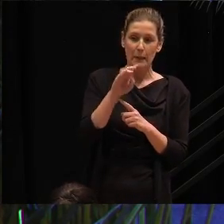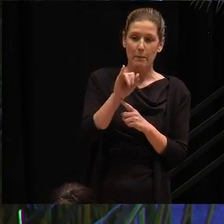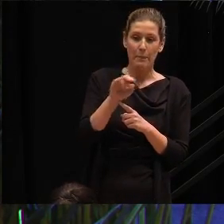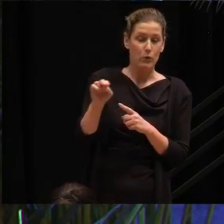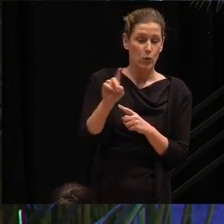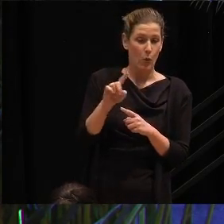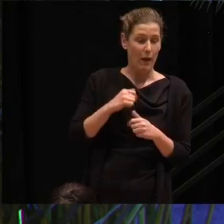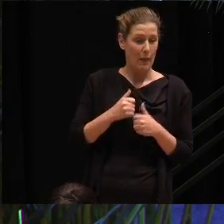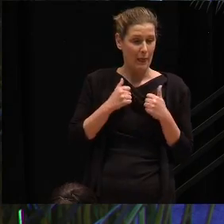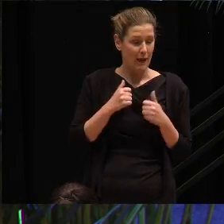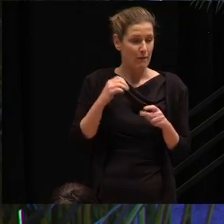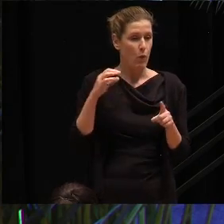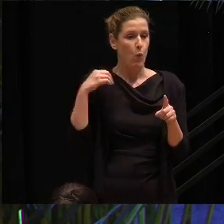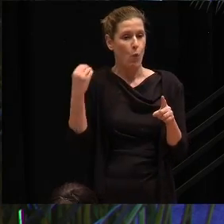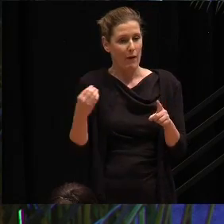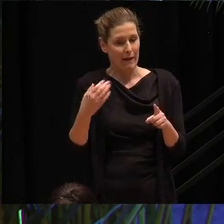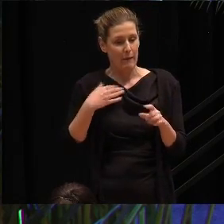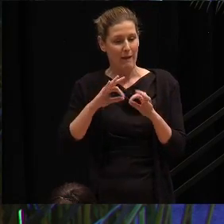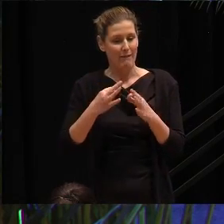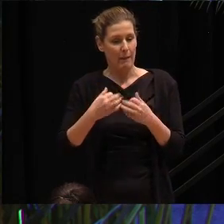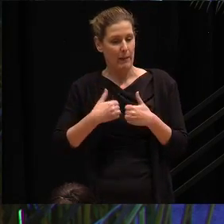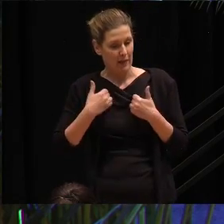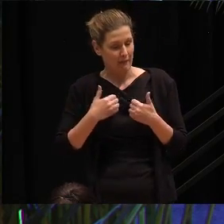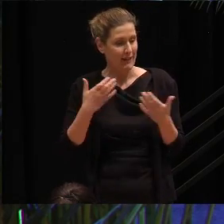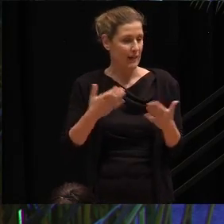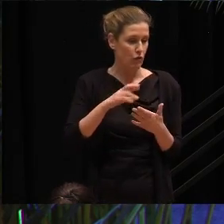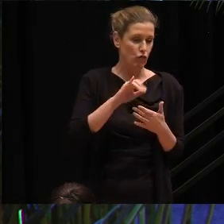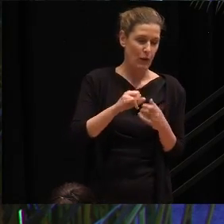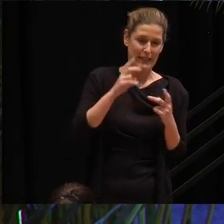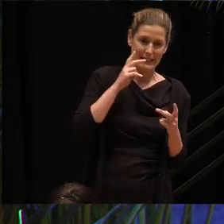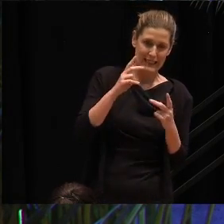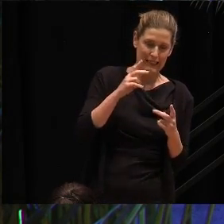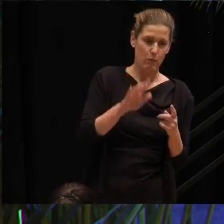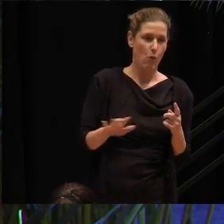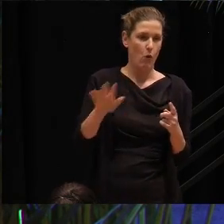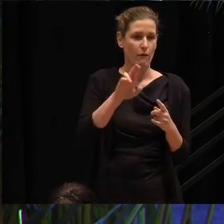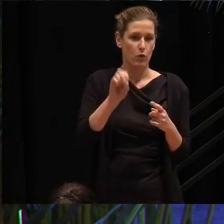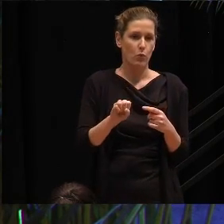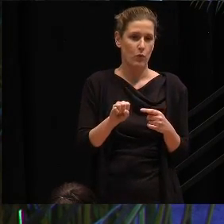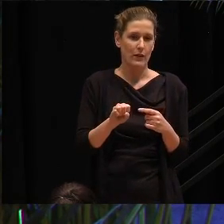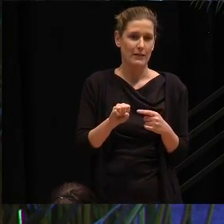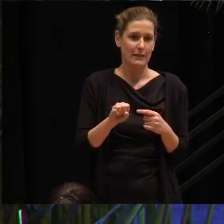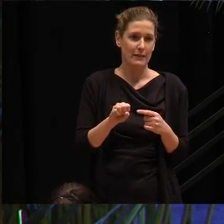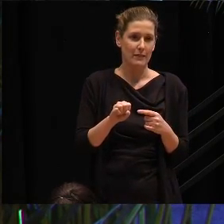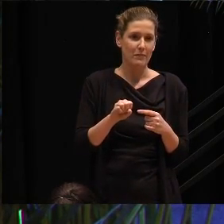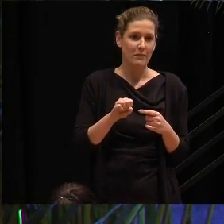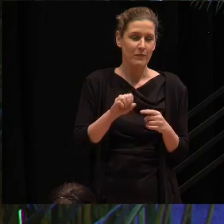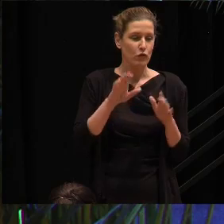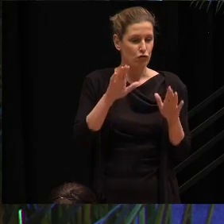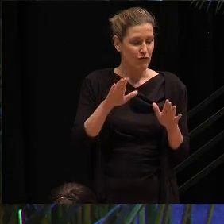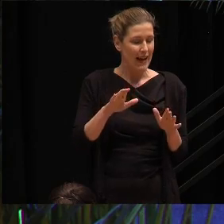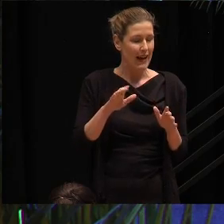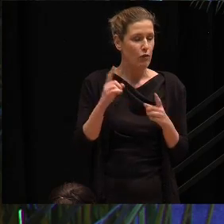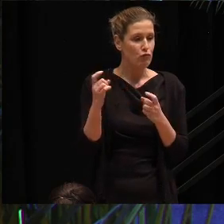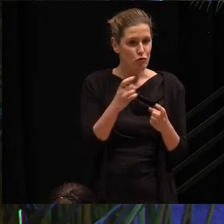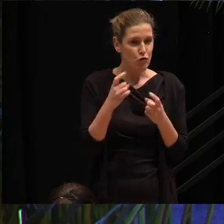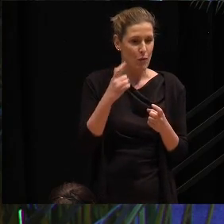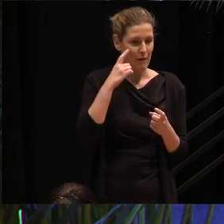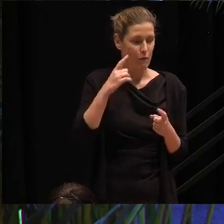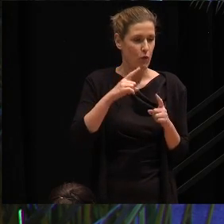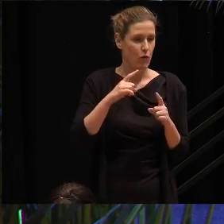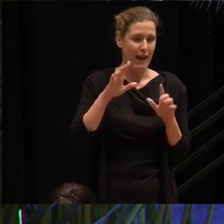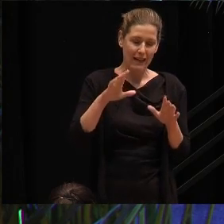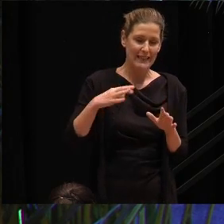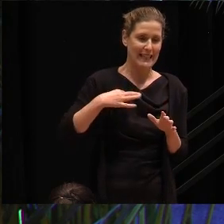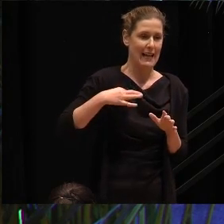I live. We're seeing it in Oregon, where my family lives. And we're seeing it here in Rhode Island and across the country of excellent candidate recruitment, which is a critical part